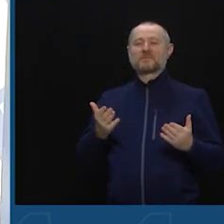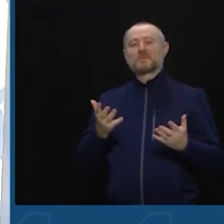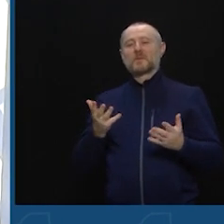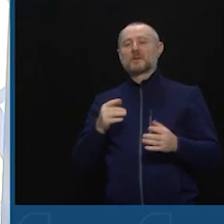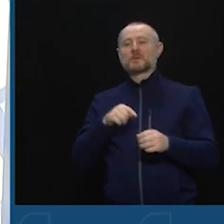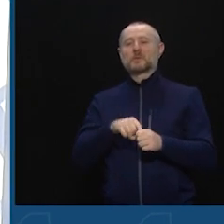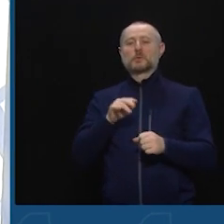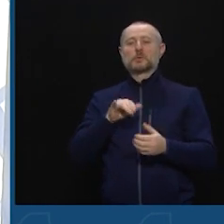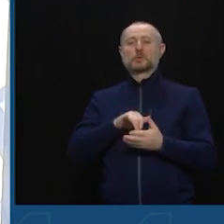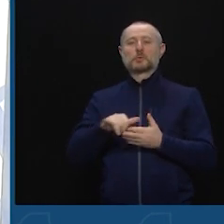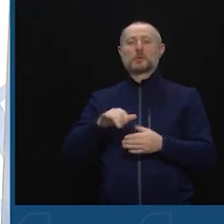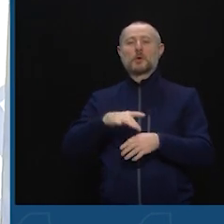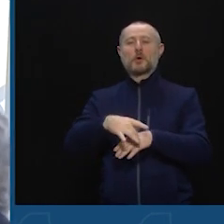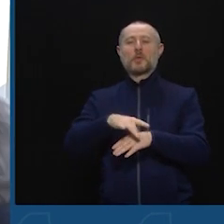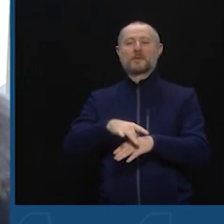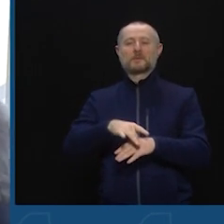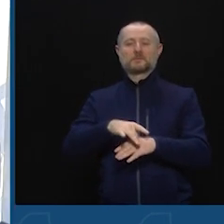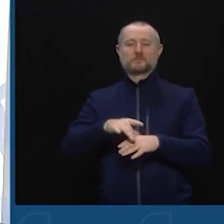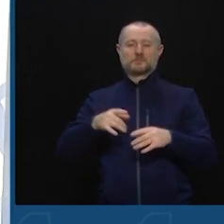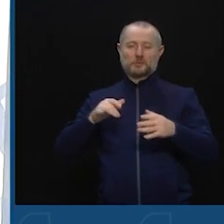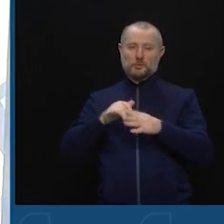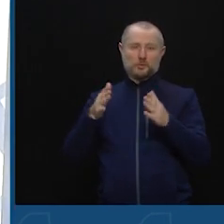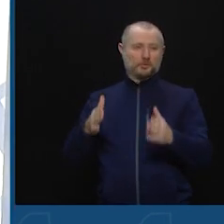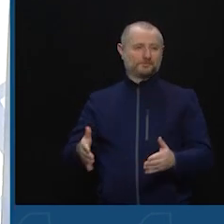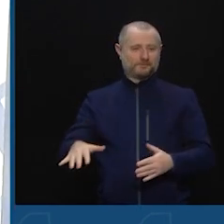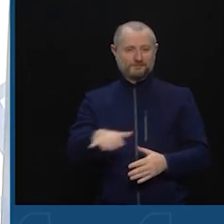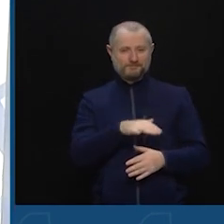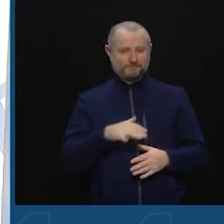Please welcome to the podium, Rick Cotton.